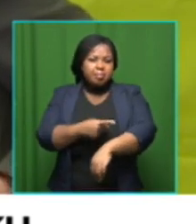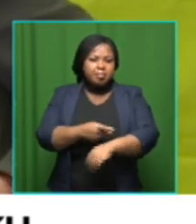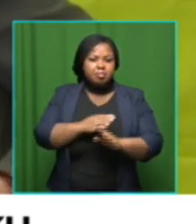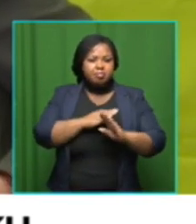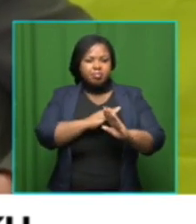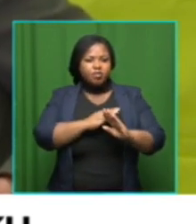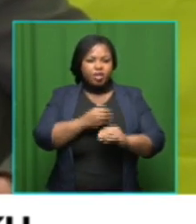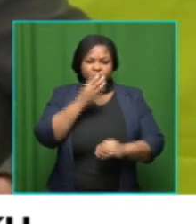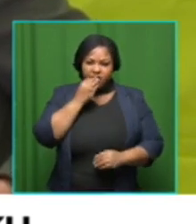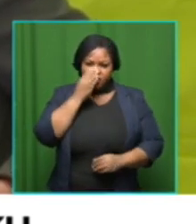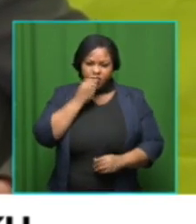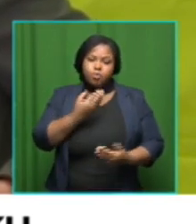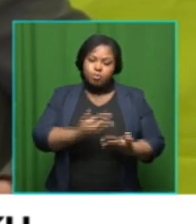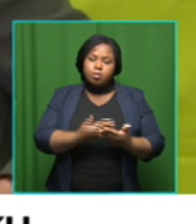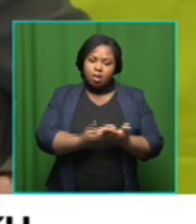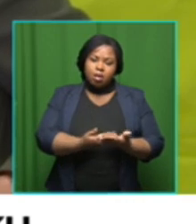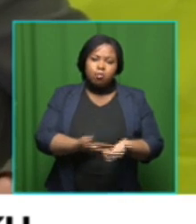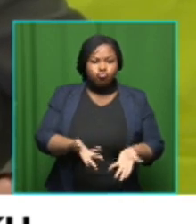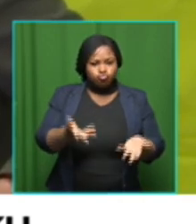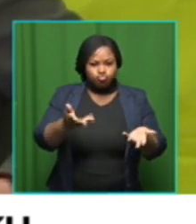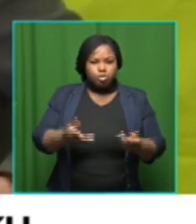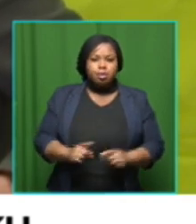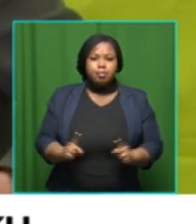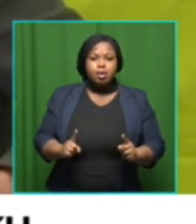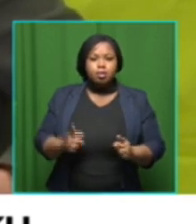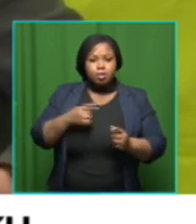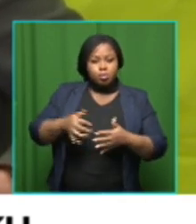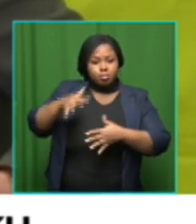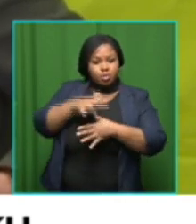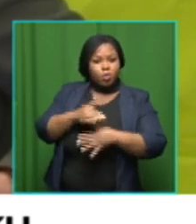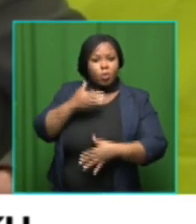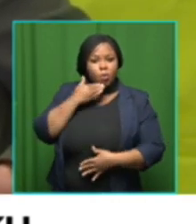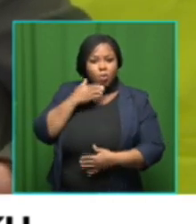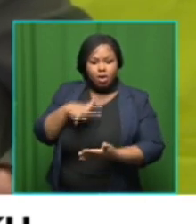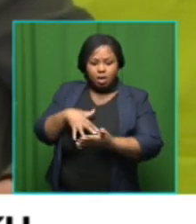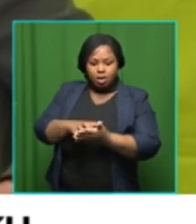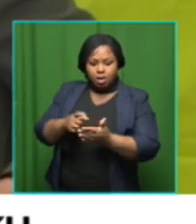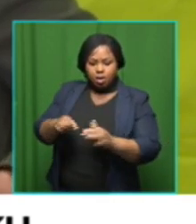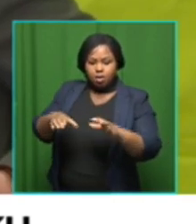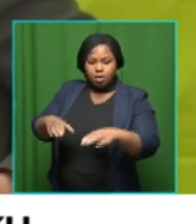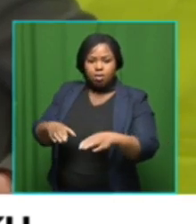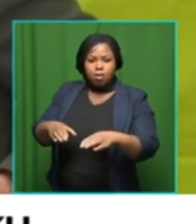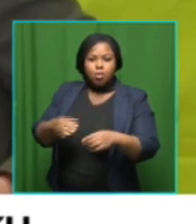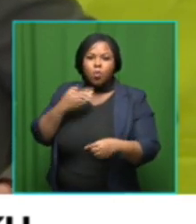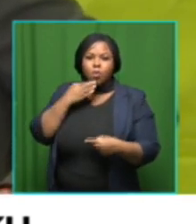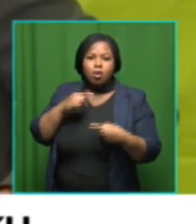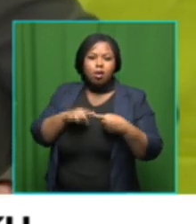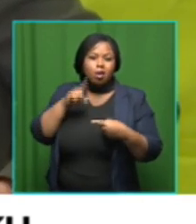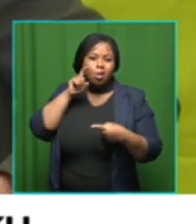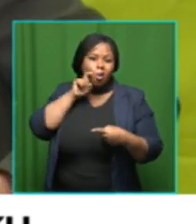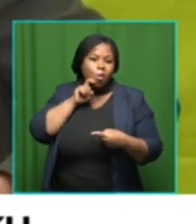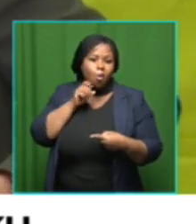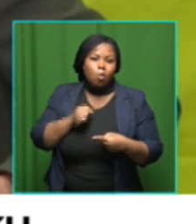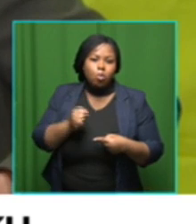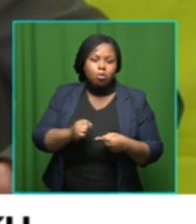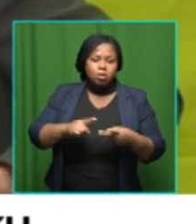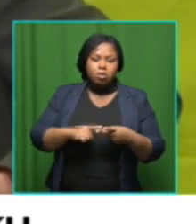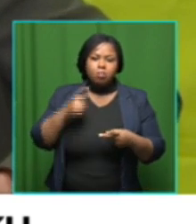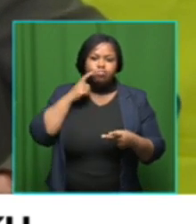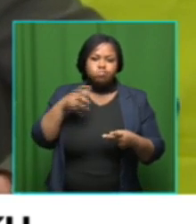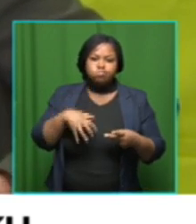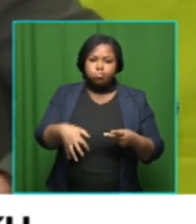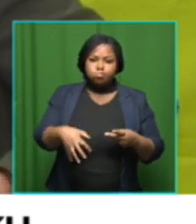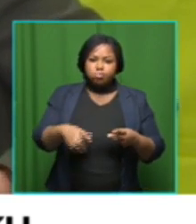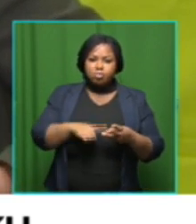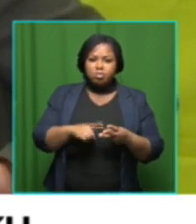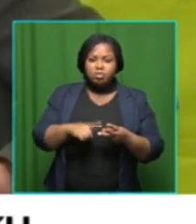vaccine. We are prioritizing the most vulnerable groups, your elderly, your pregnant women, your children, and those